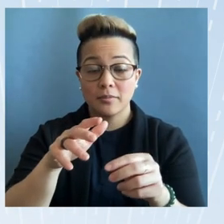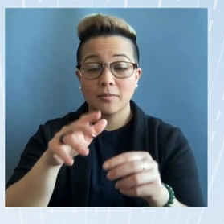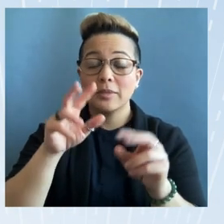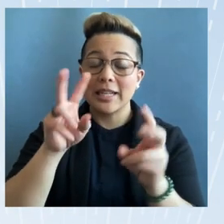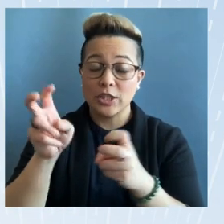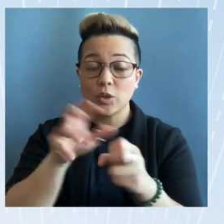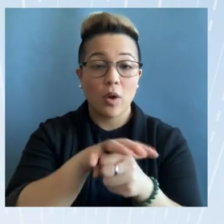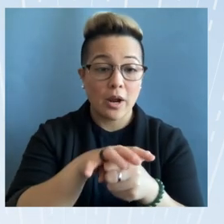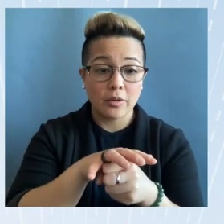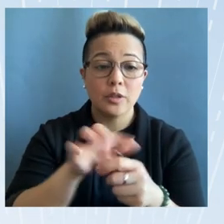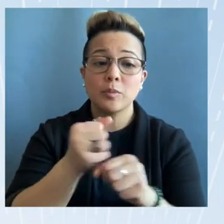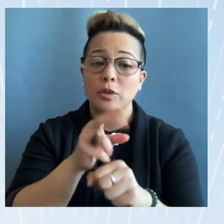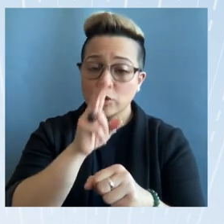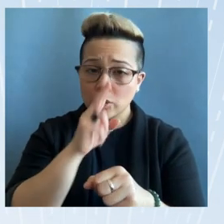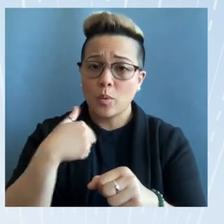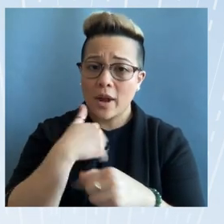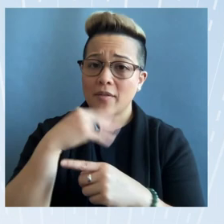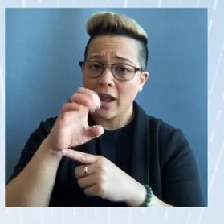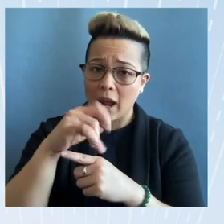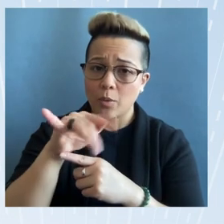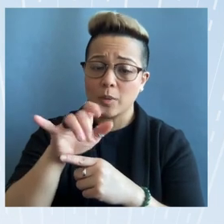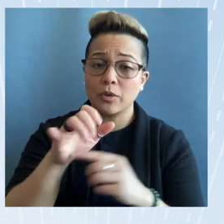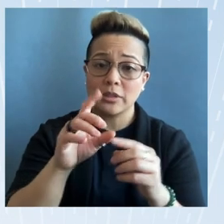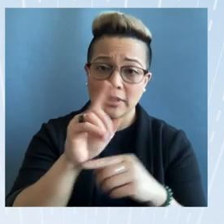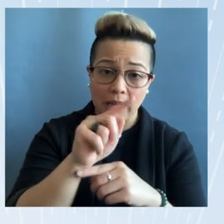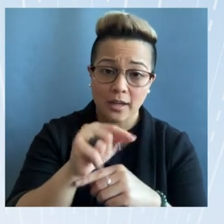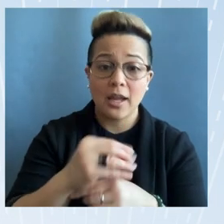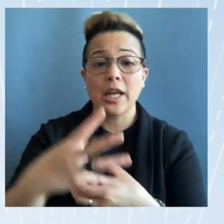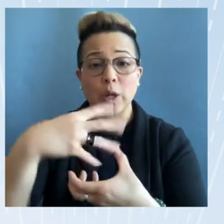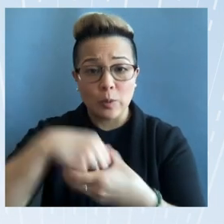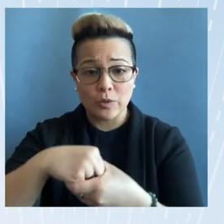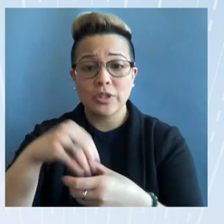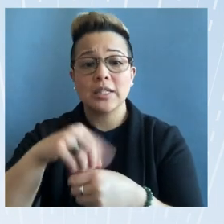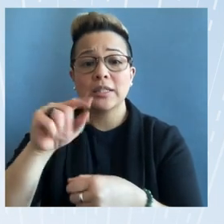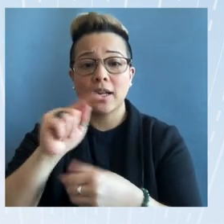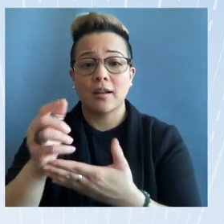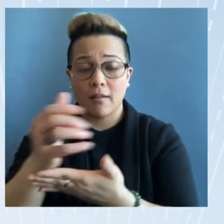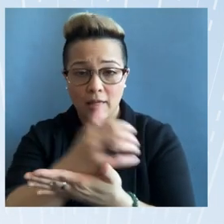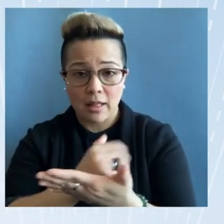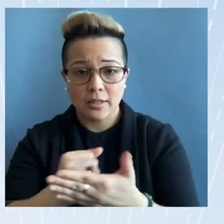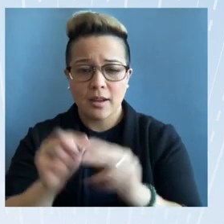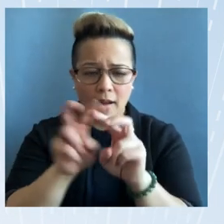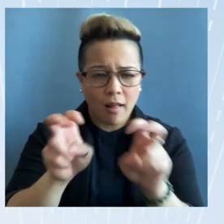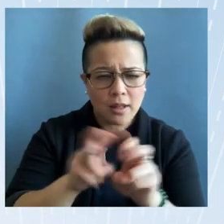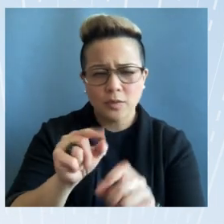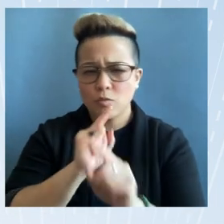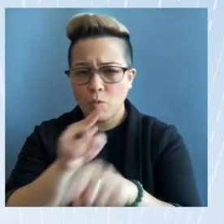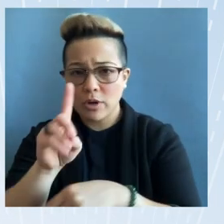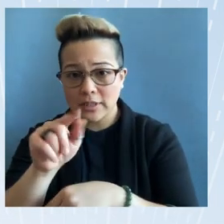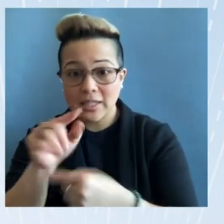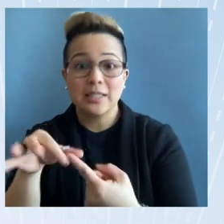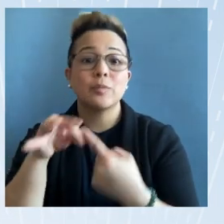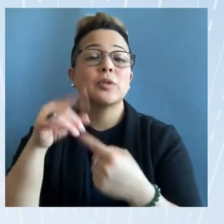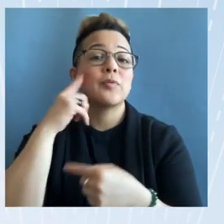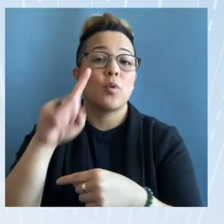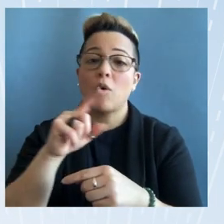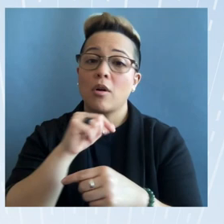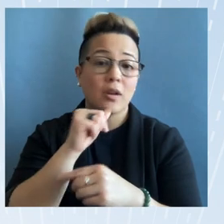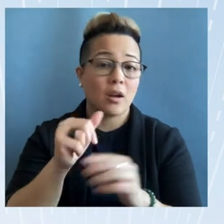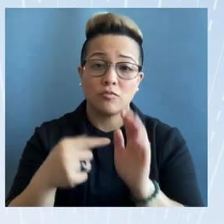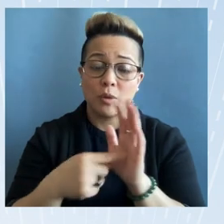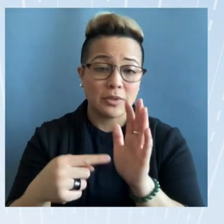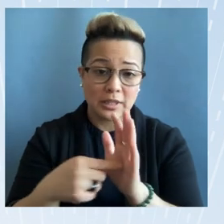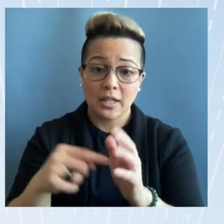ensure equitable data inclusion through data collection, analyzing, and reporting data, especially for underrepresented AA